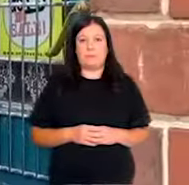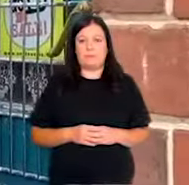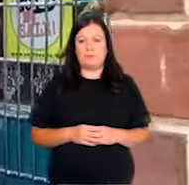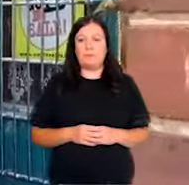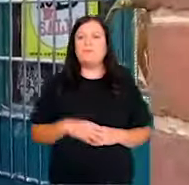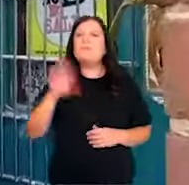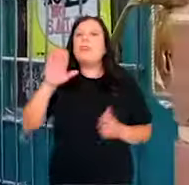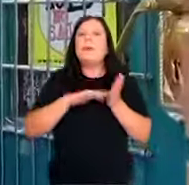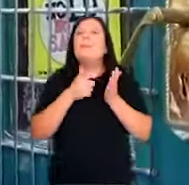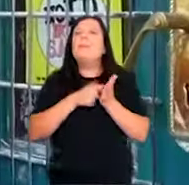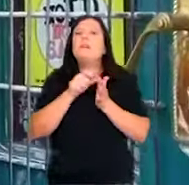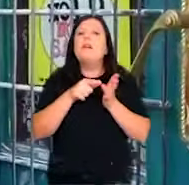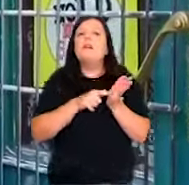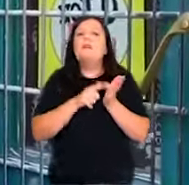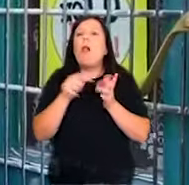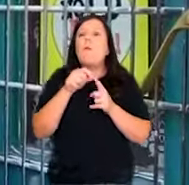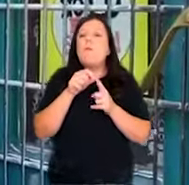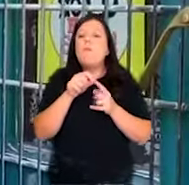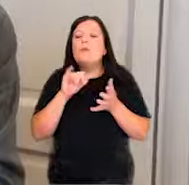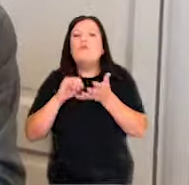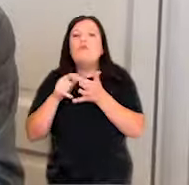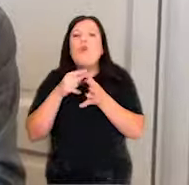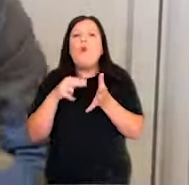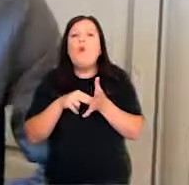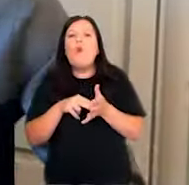Mr. Dollar, Sean.